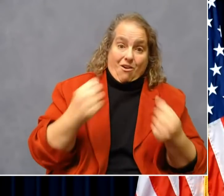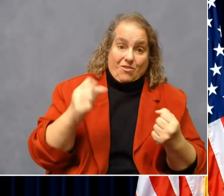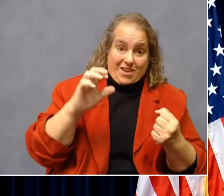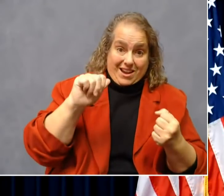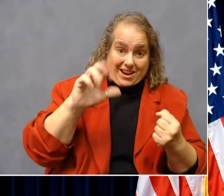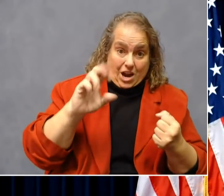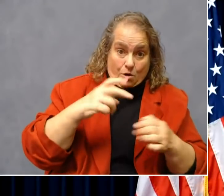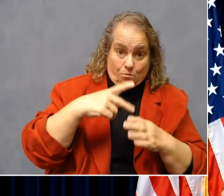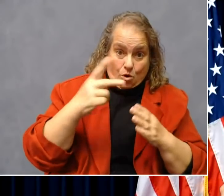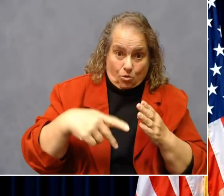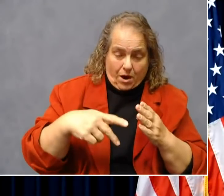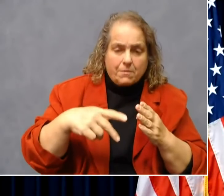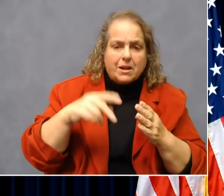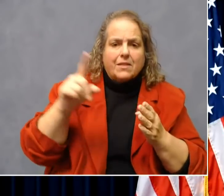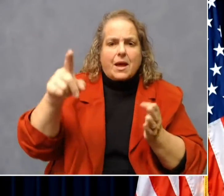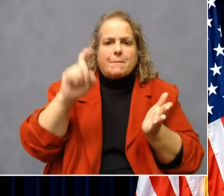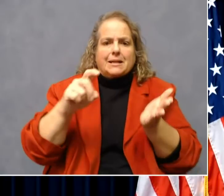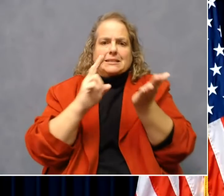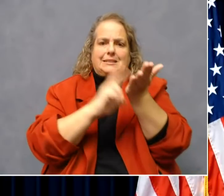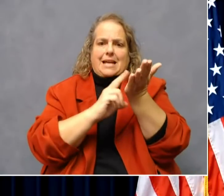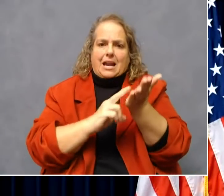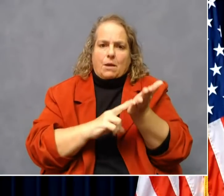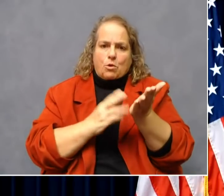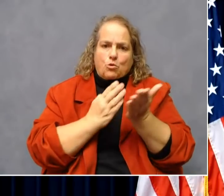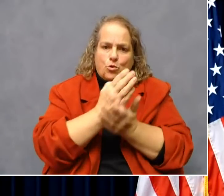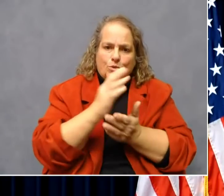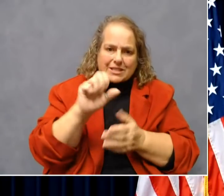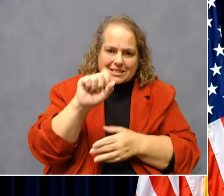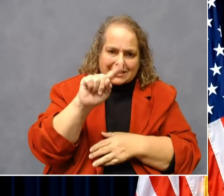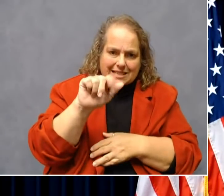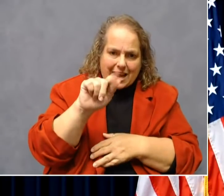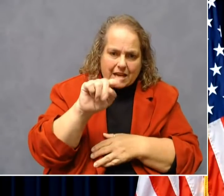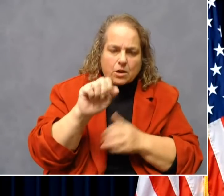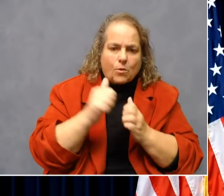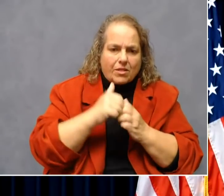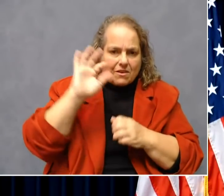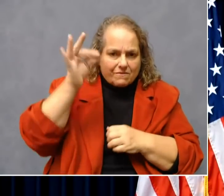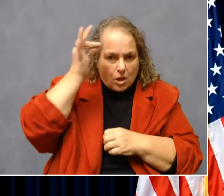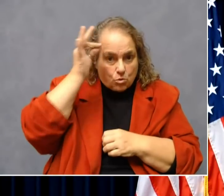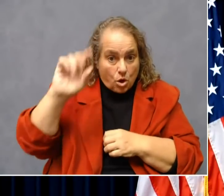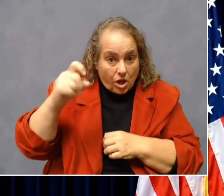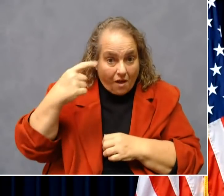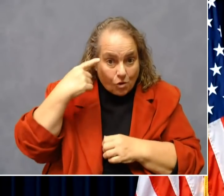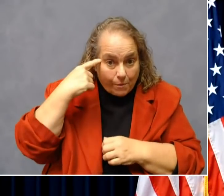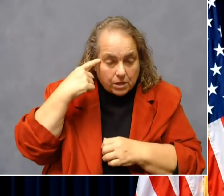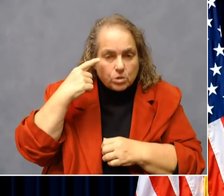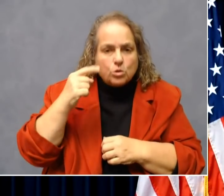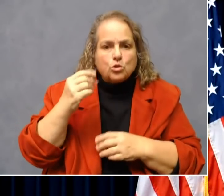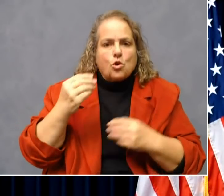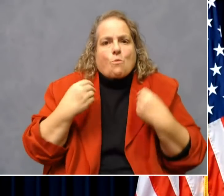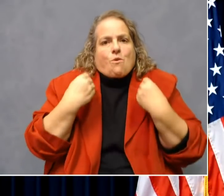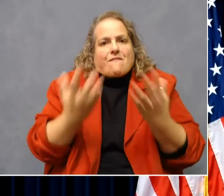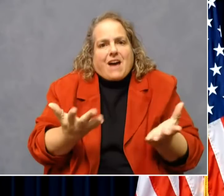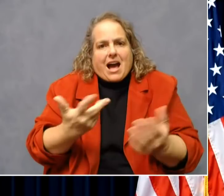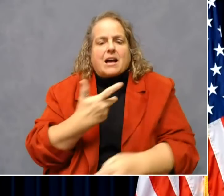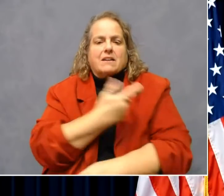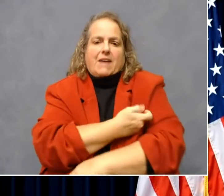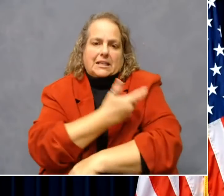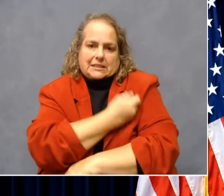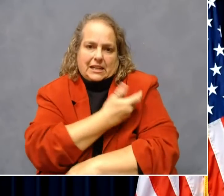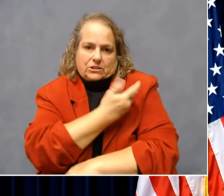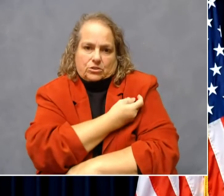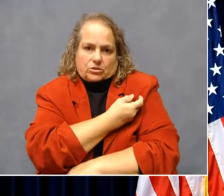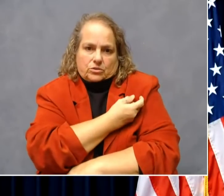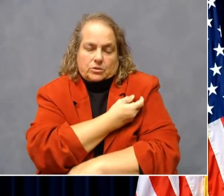sign up through the state with the federal government to provide vaccinations.